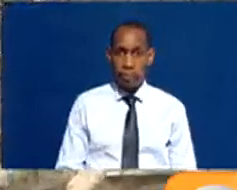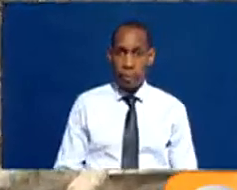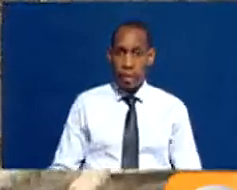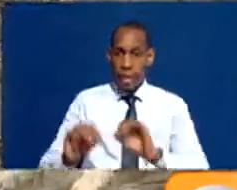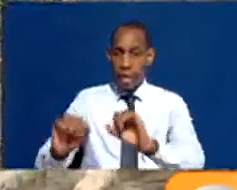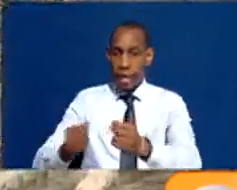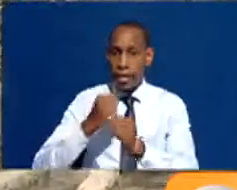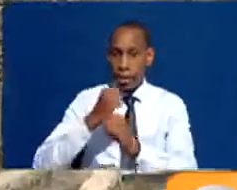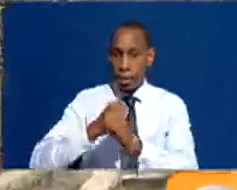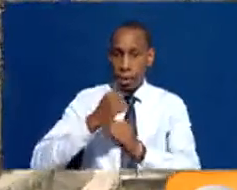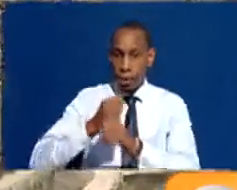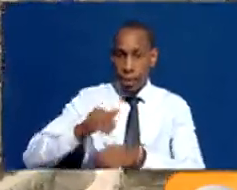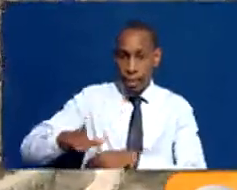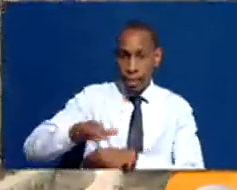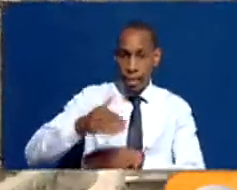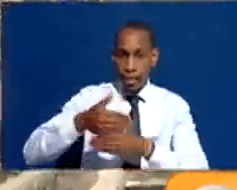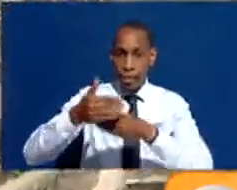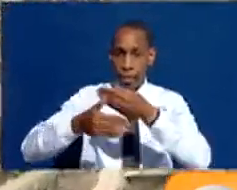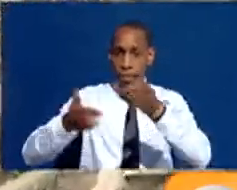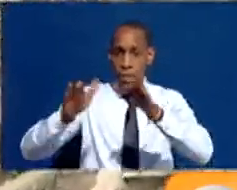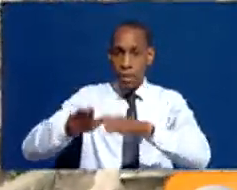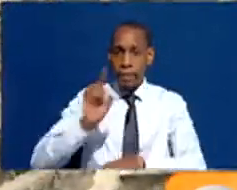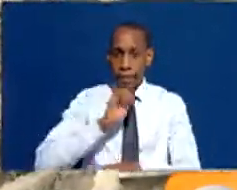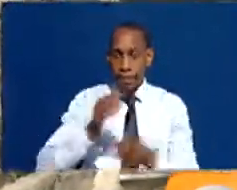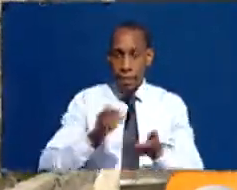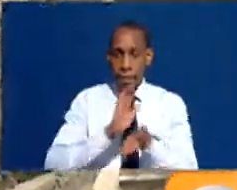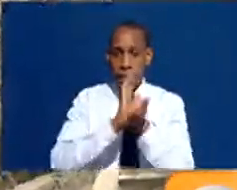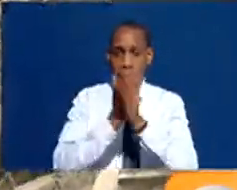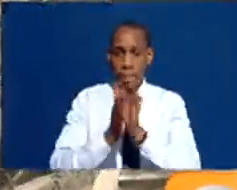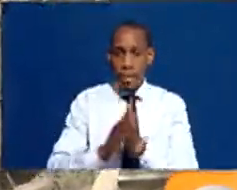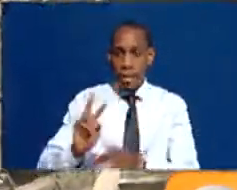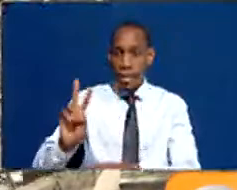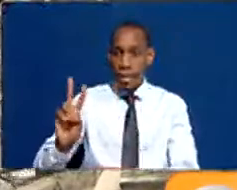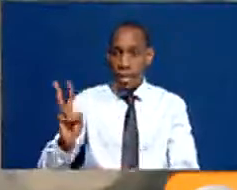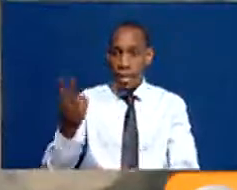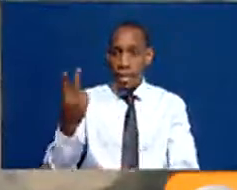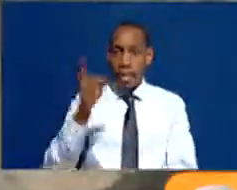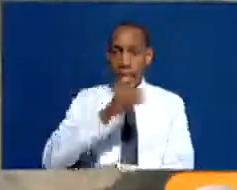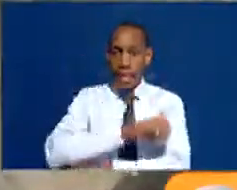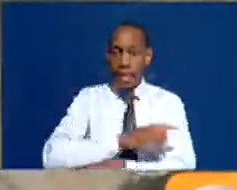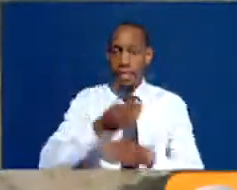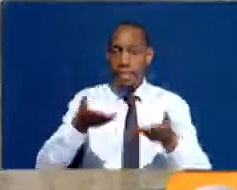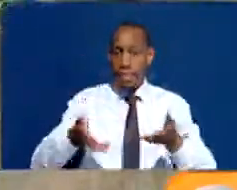Rescue operations at the site of the collapsed building in Kasarani entered the second day,